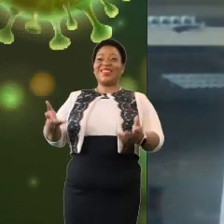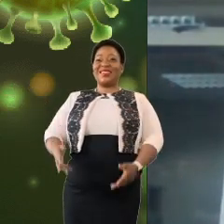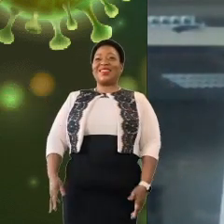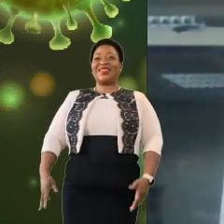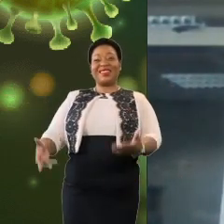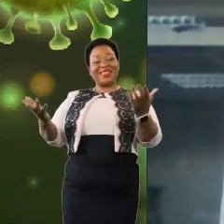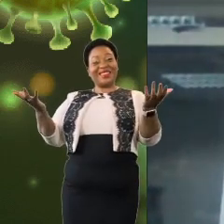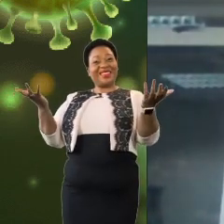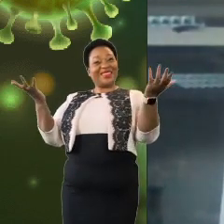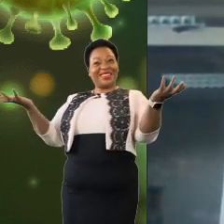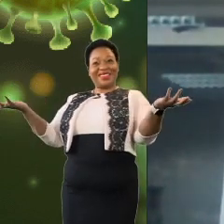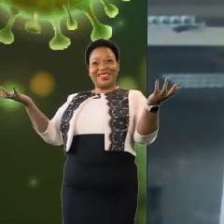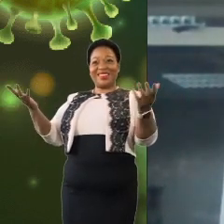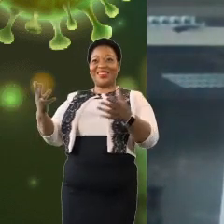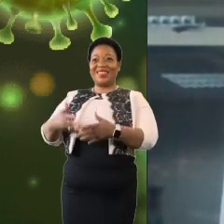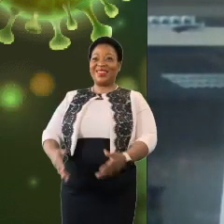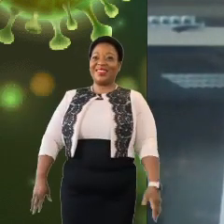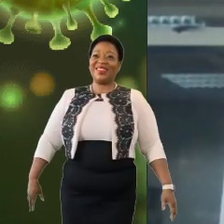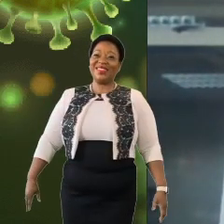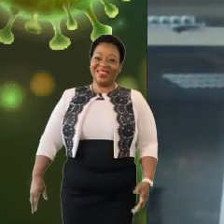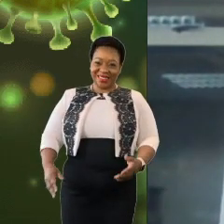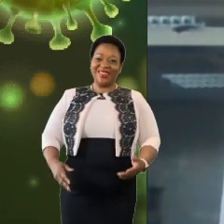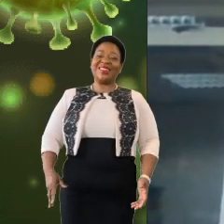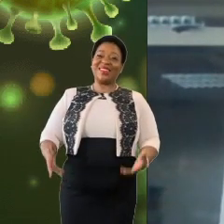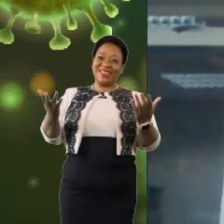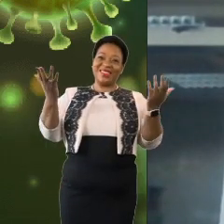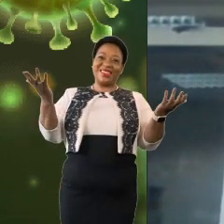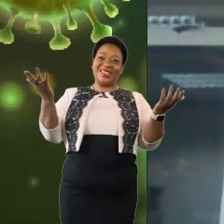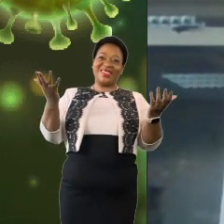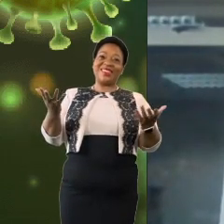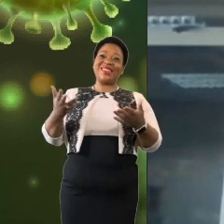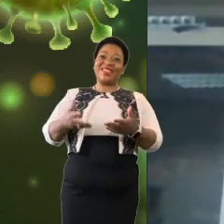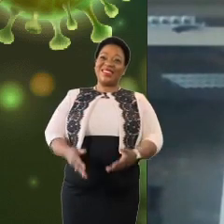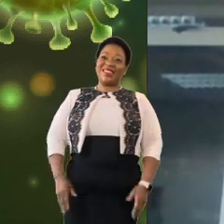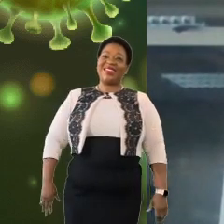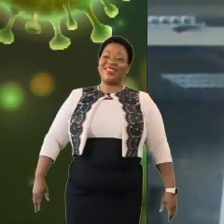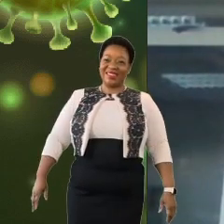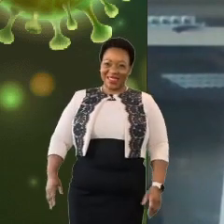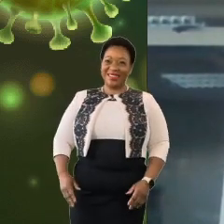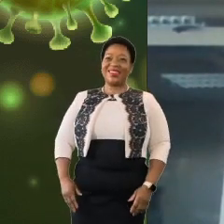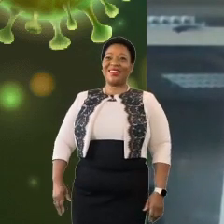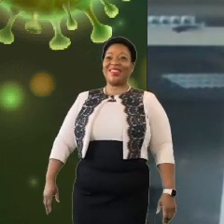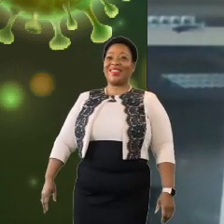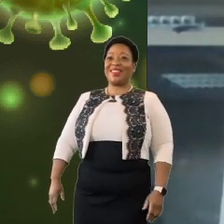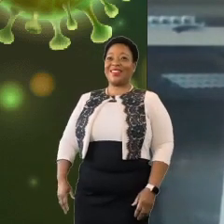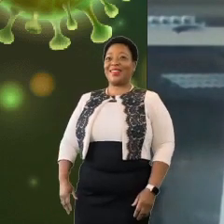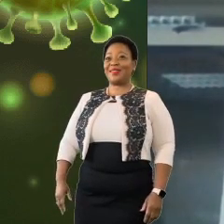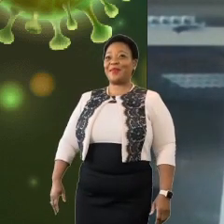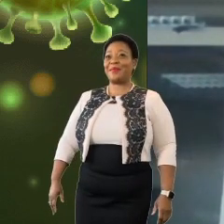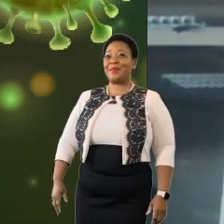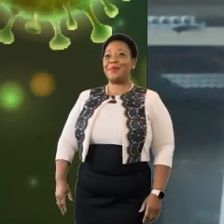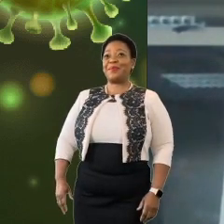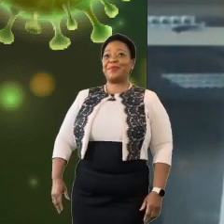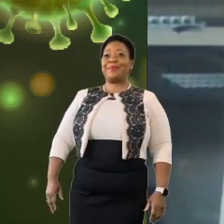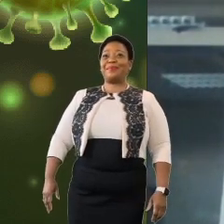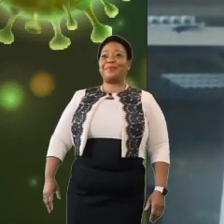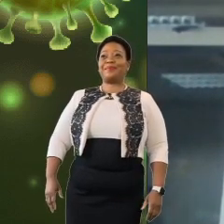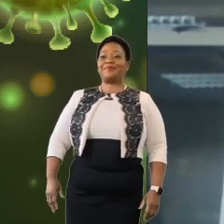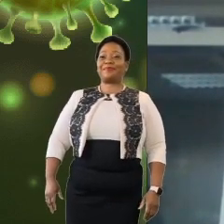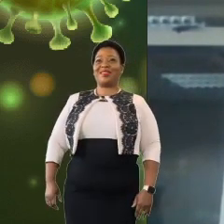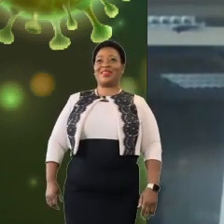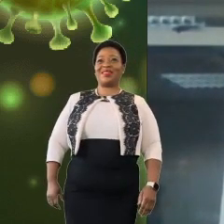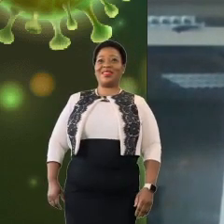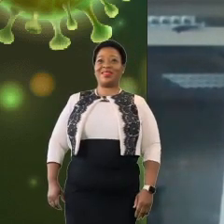because everyone is using technology, so it became a little bit overwhelmed this afternoon, both on the TIKZN website